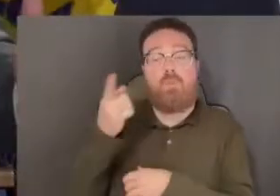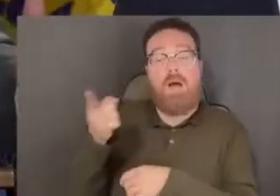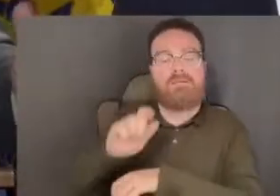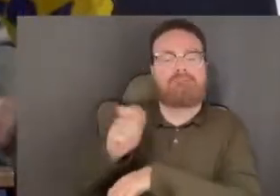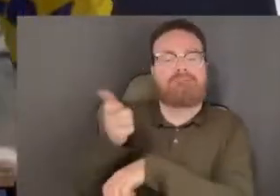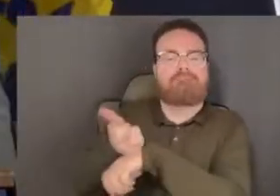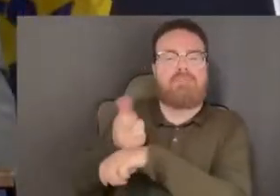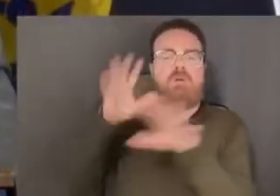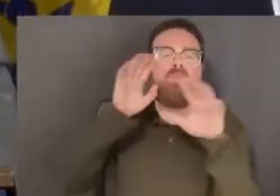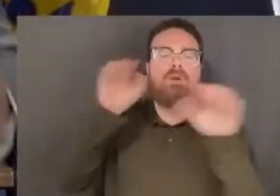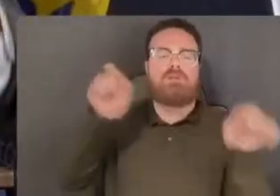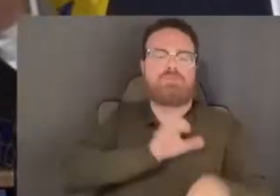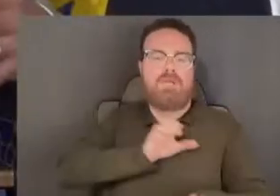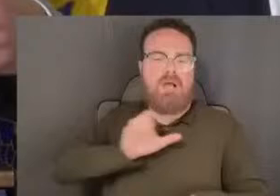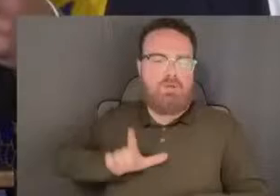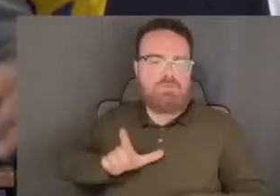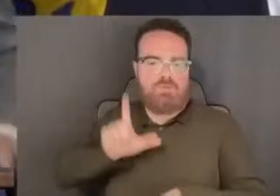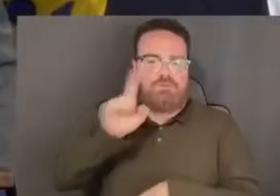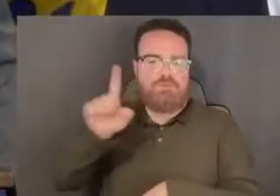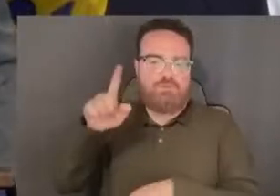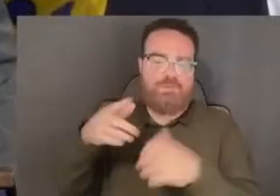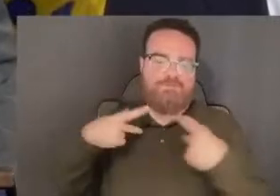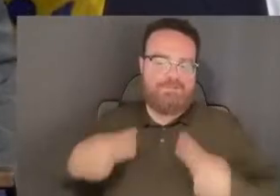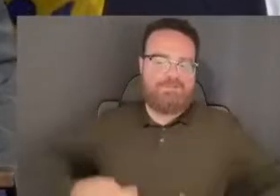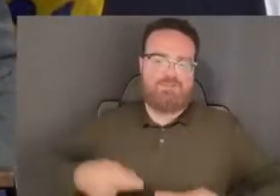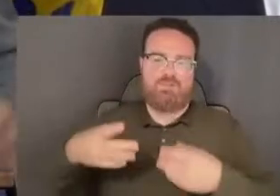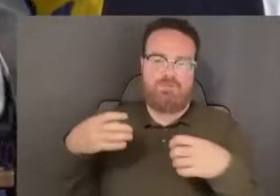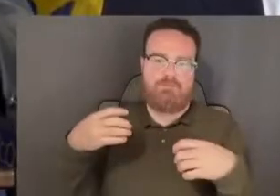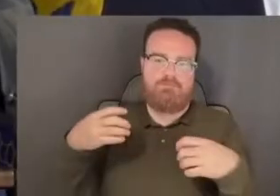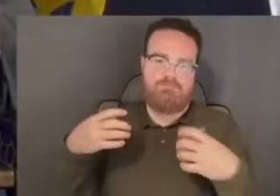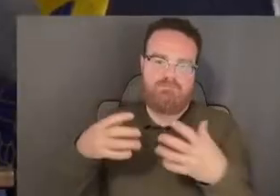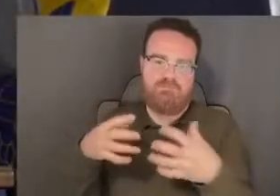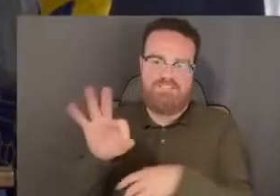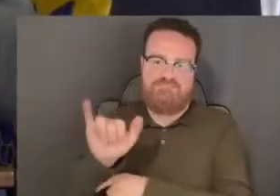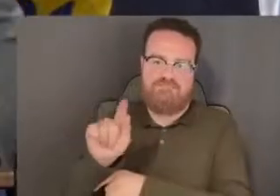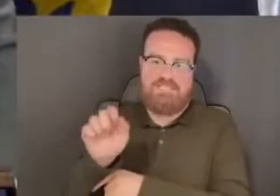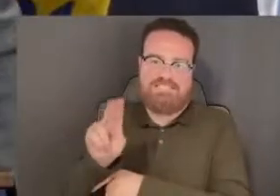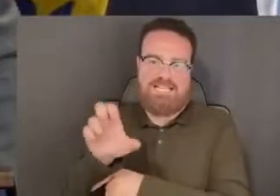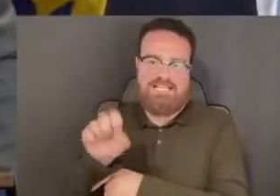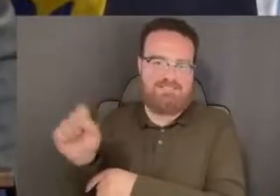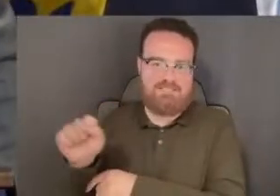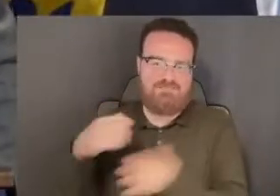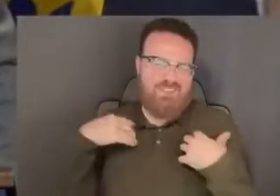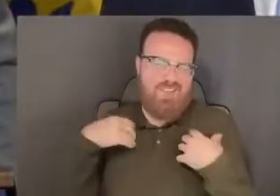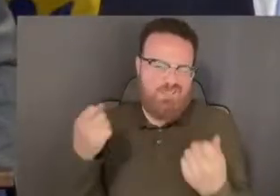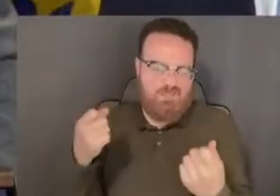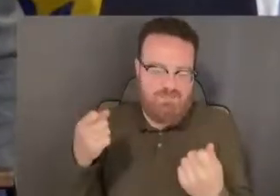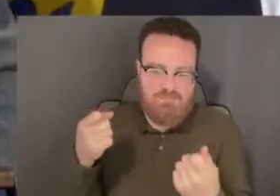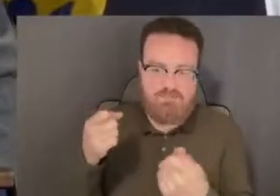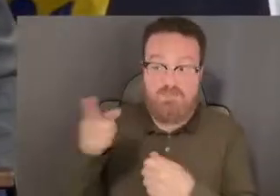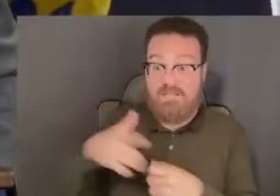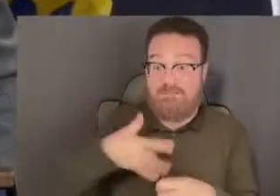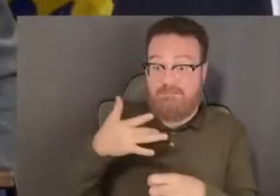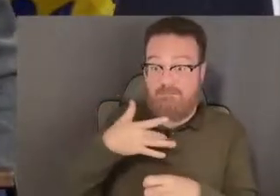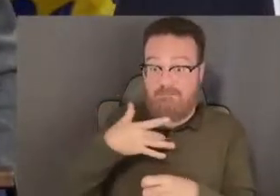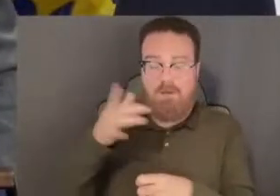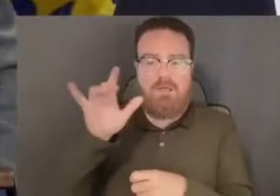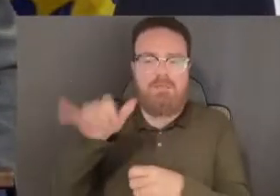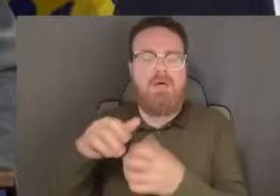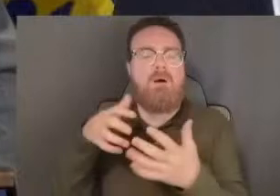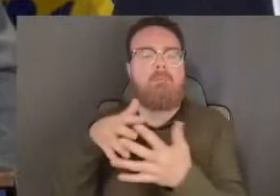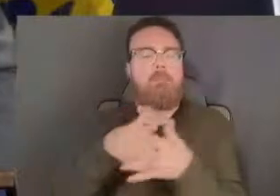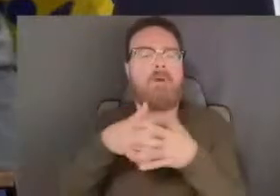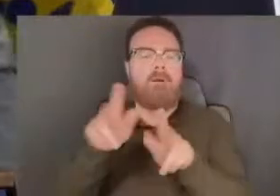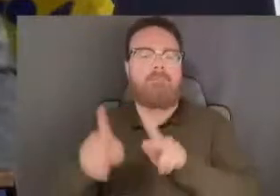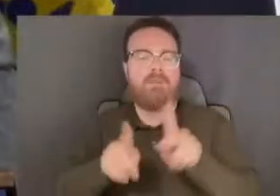he saw that he felt that Americans were getting soft and was going to steal from us and erode all of our leadership, our